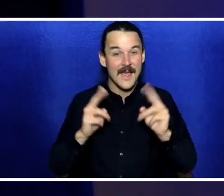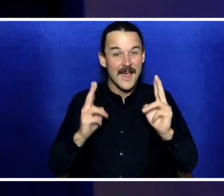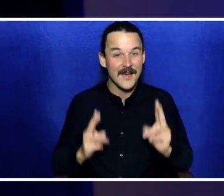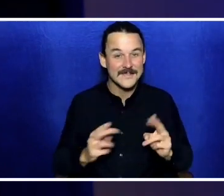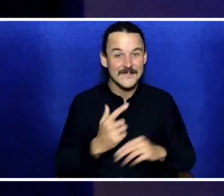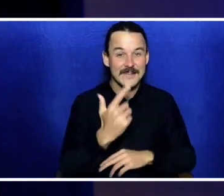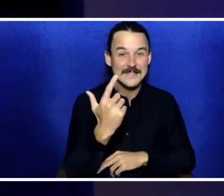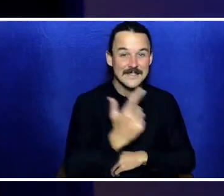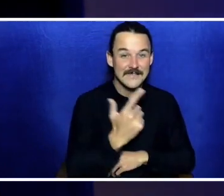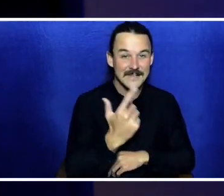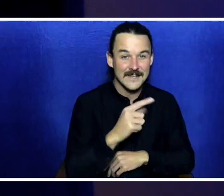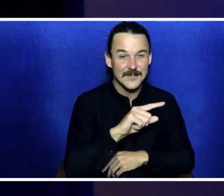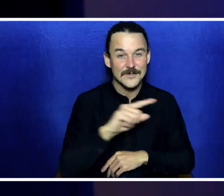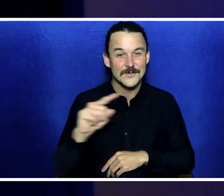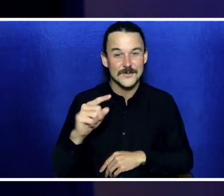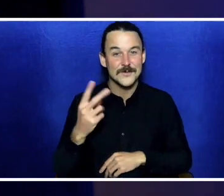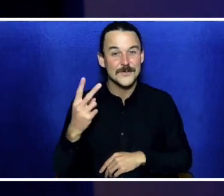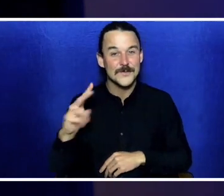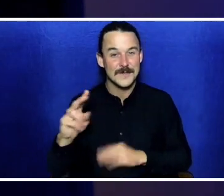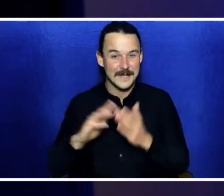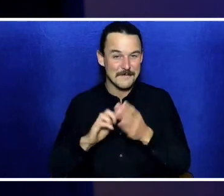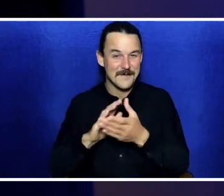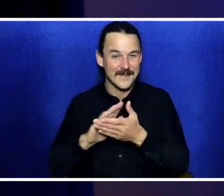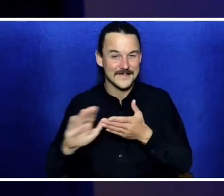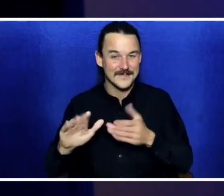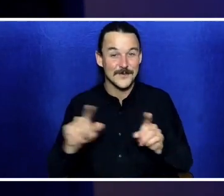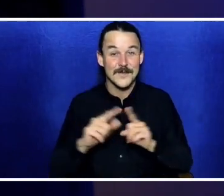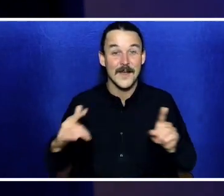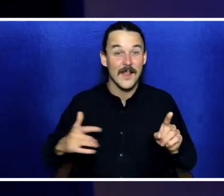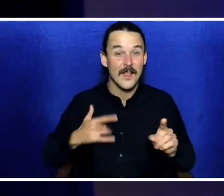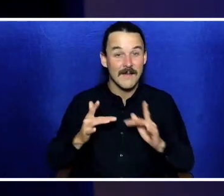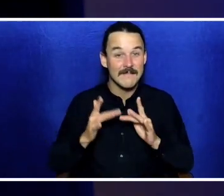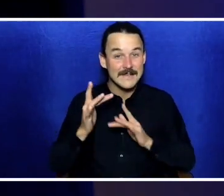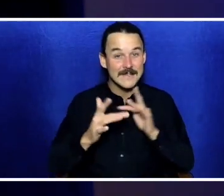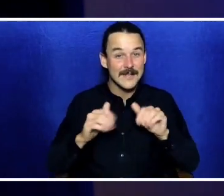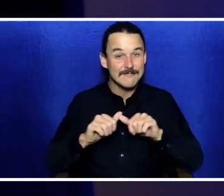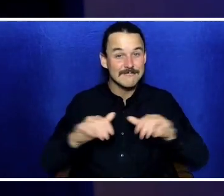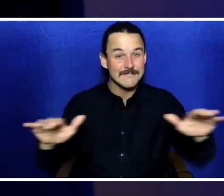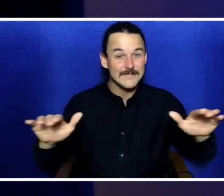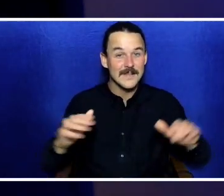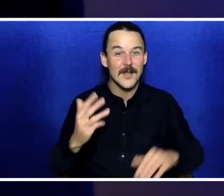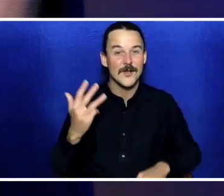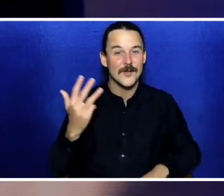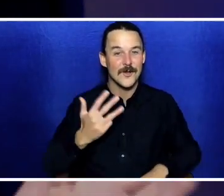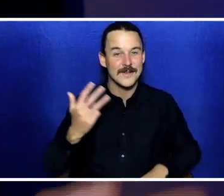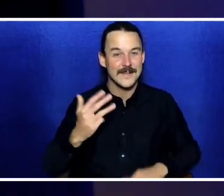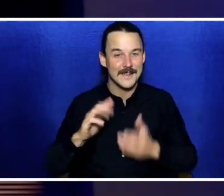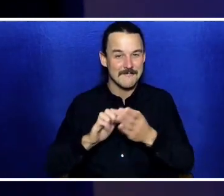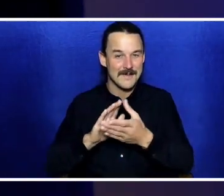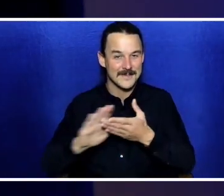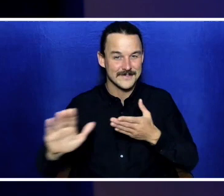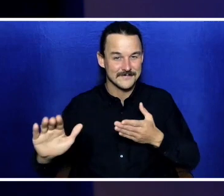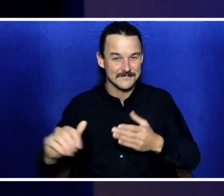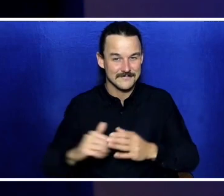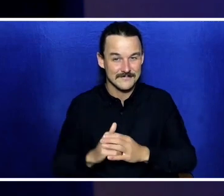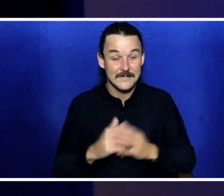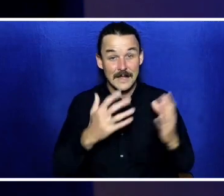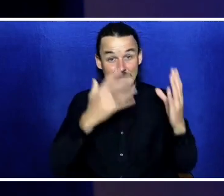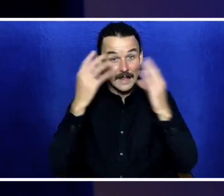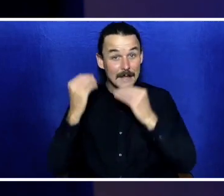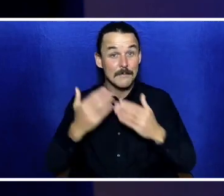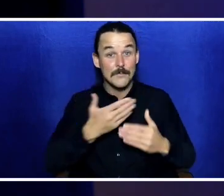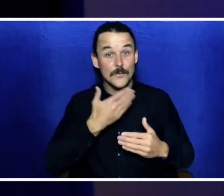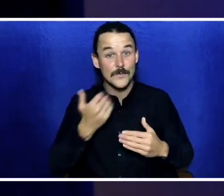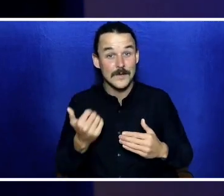March, and indeed there will be a live stream performance on the 19th. To reiterate, our first two productions, The Sleeping Beauty and our double bill, are